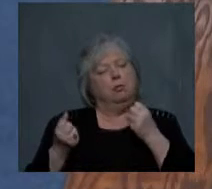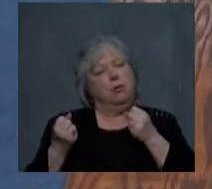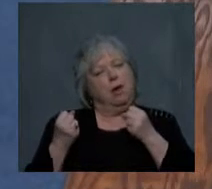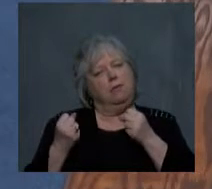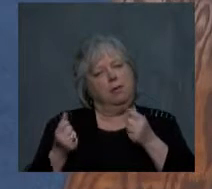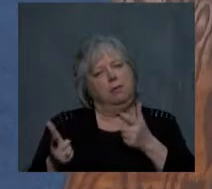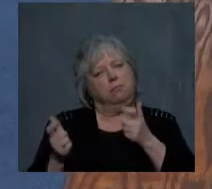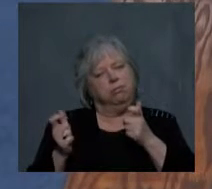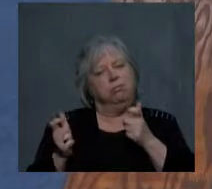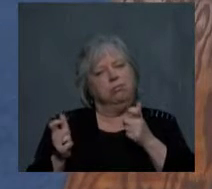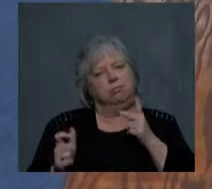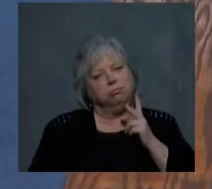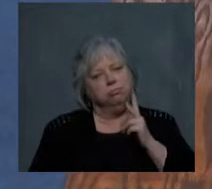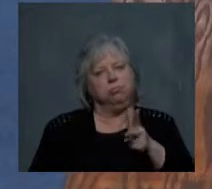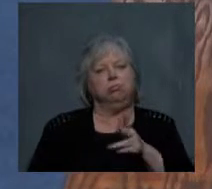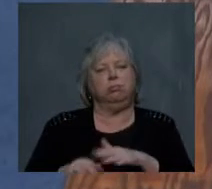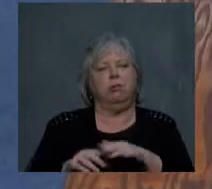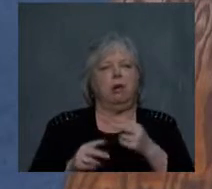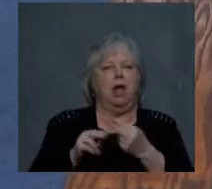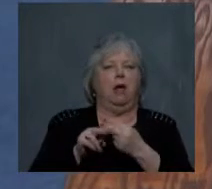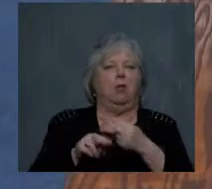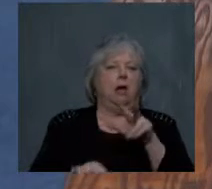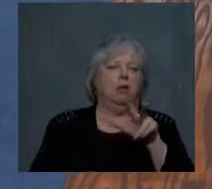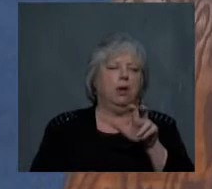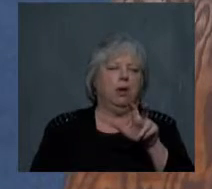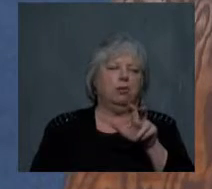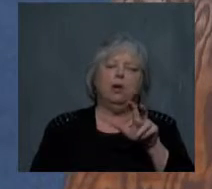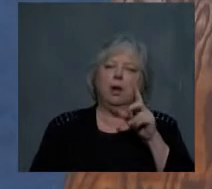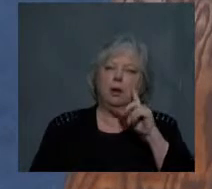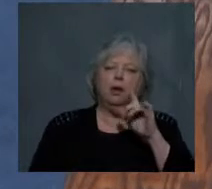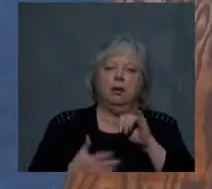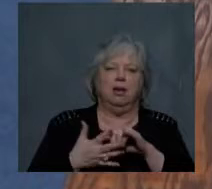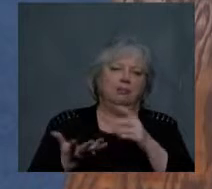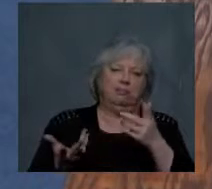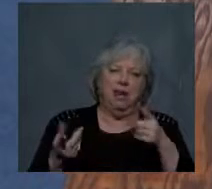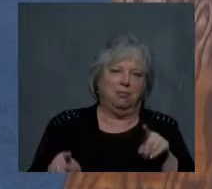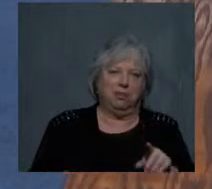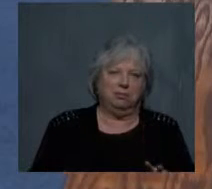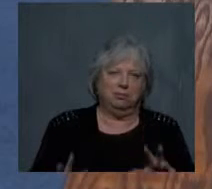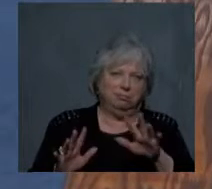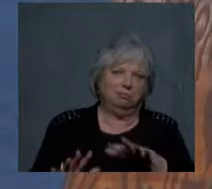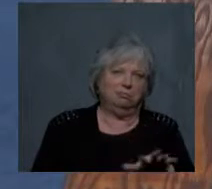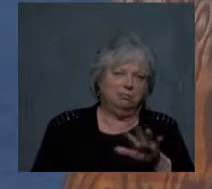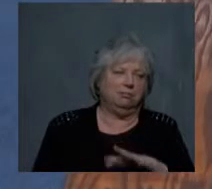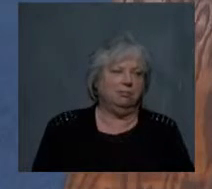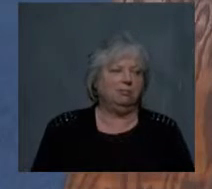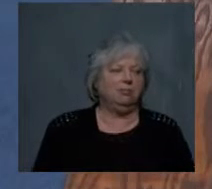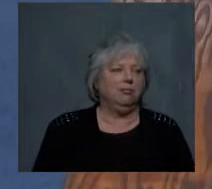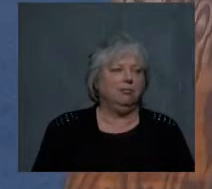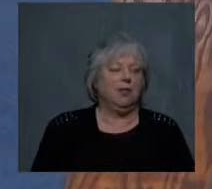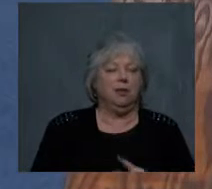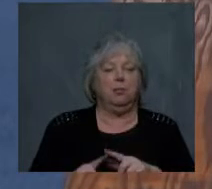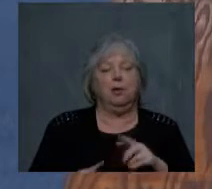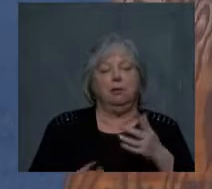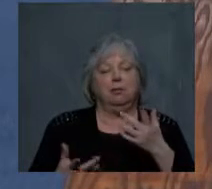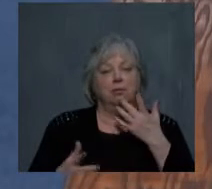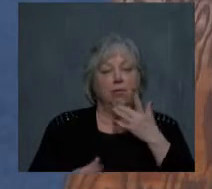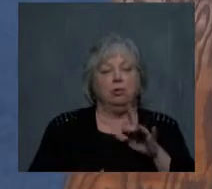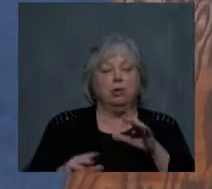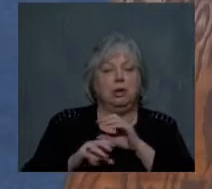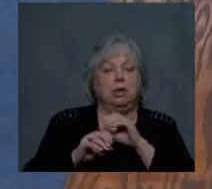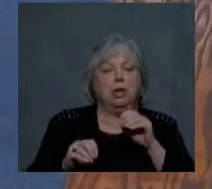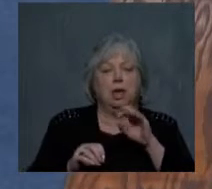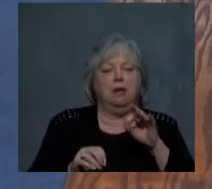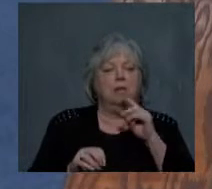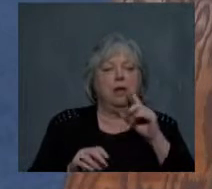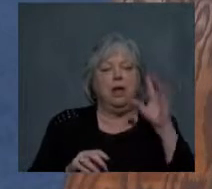on Highway 300. I mean, I think it's the nature of what's going on. But fortunately for us, none of the